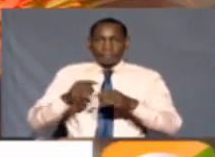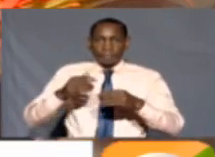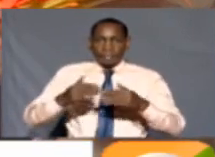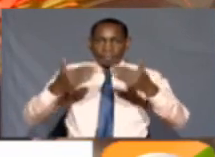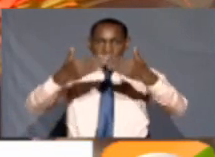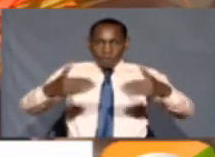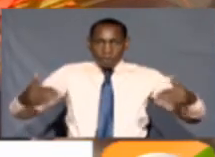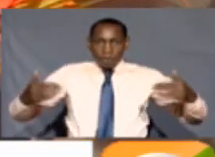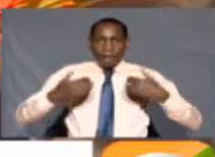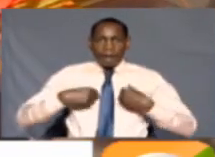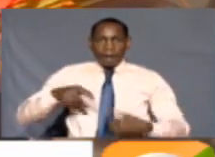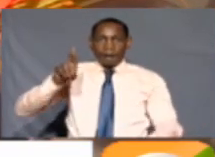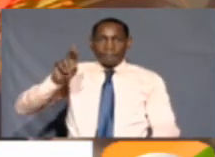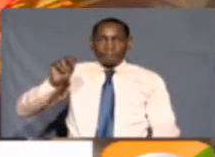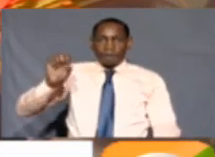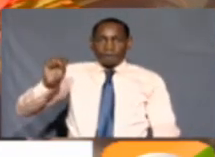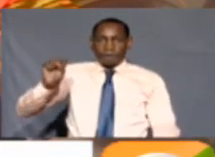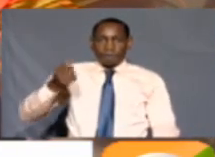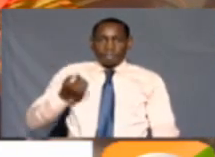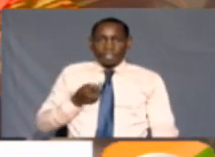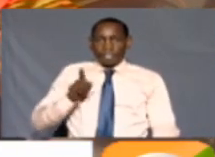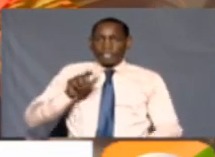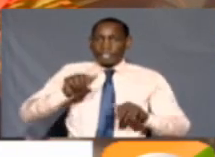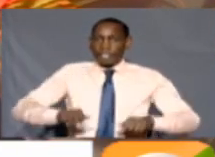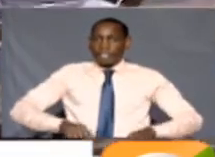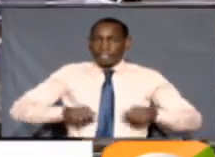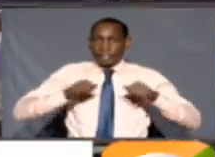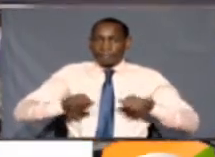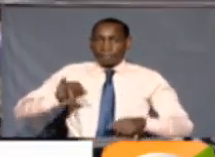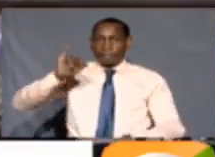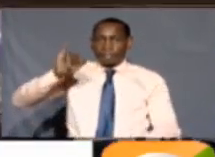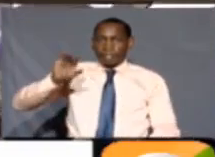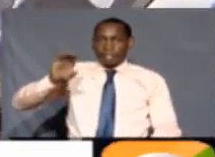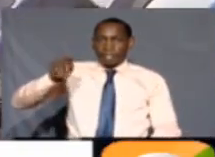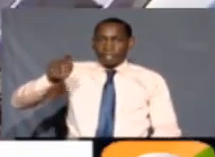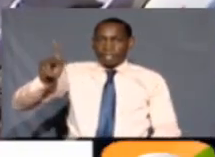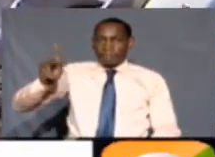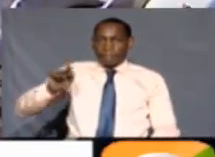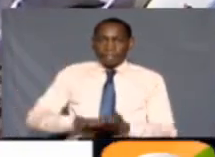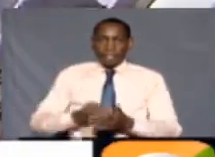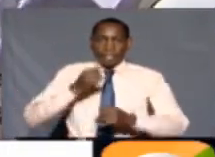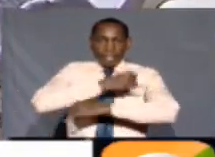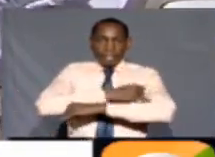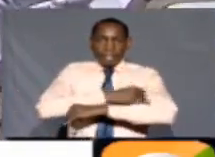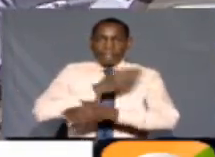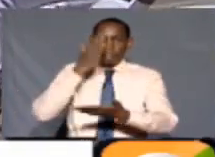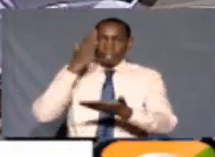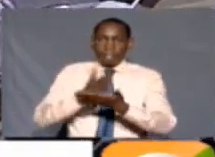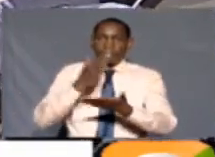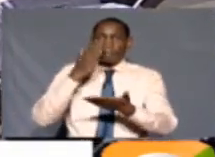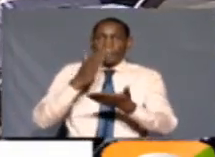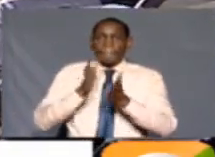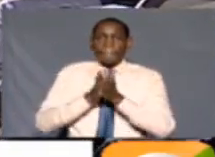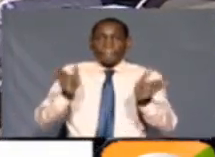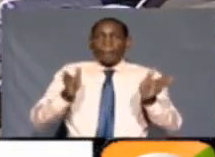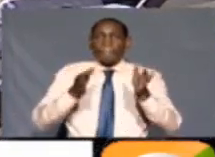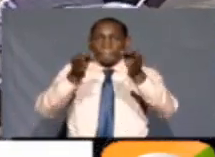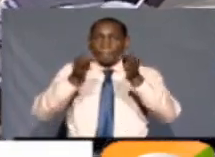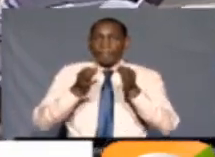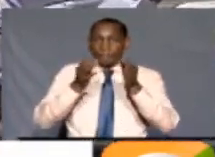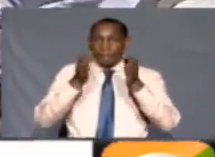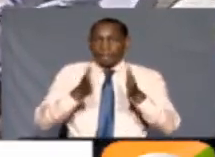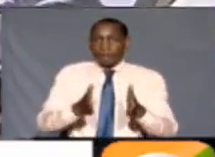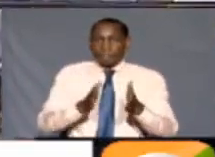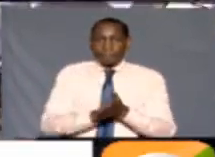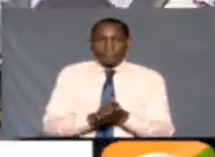I have Rose Mwaura. She's the chairperson, ISPAC. That is the Institute of Certified Public